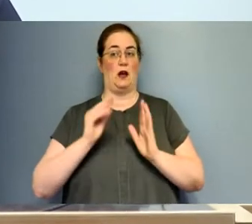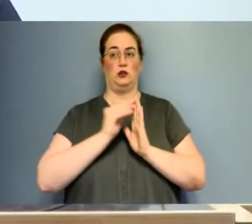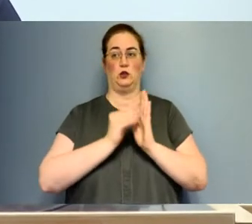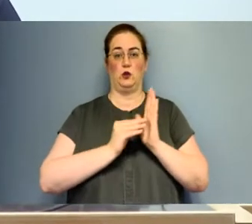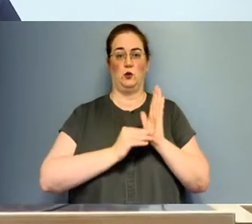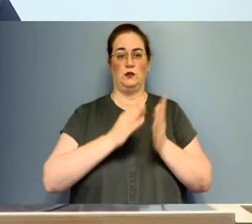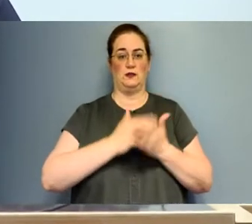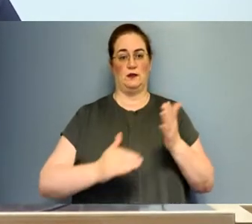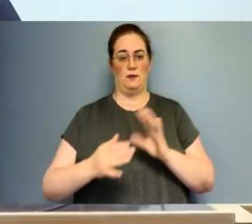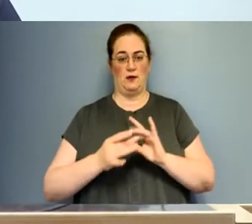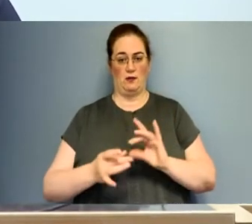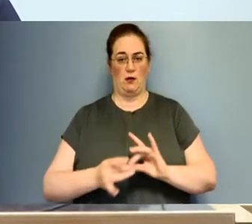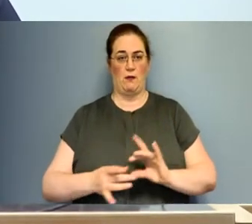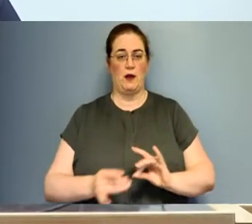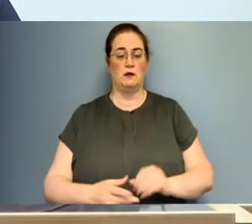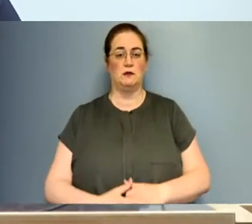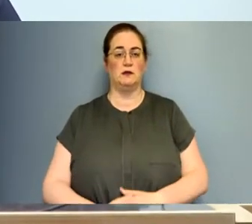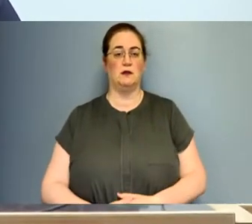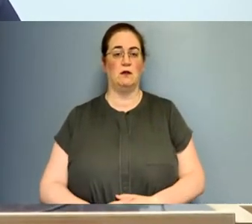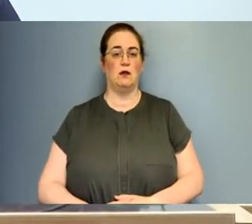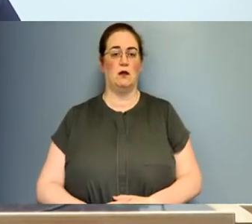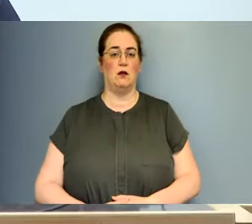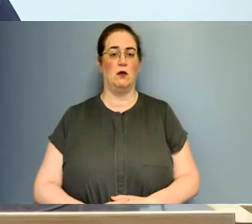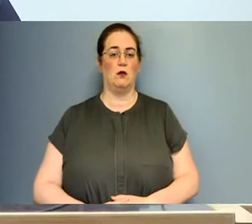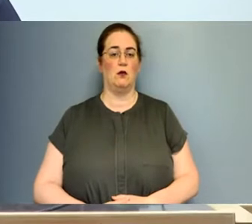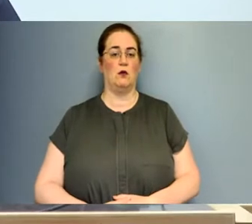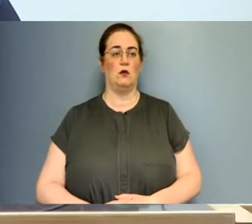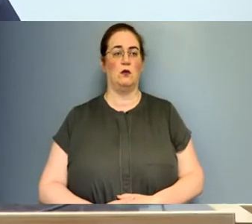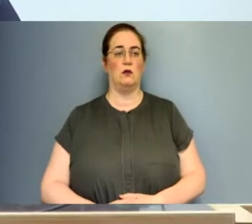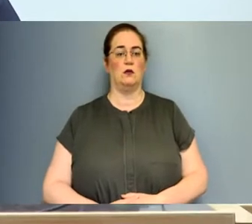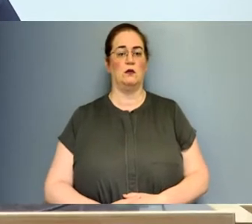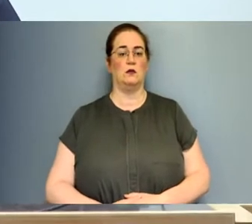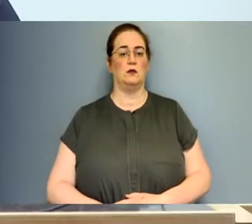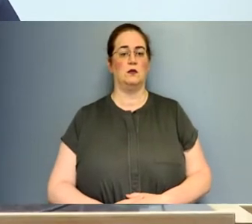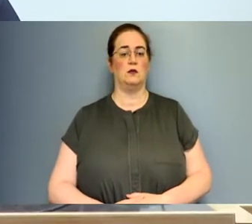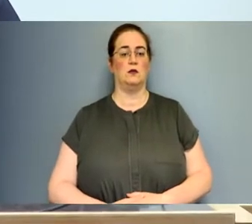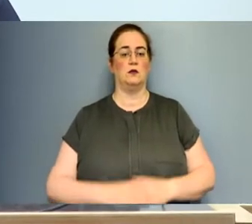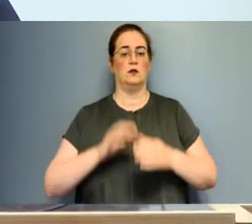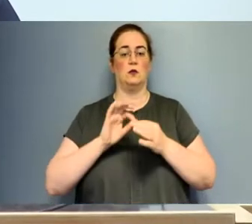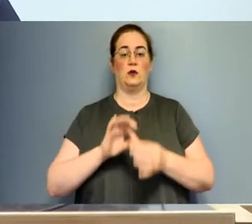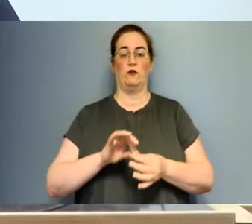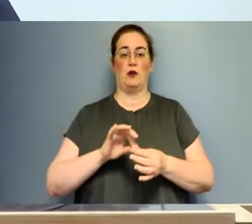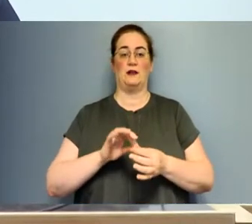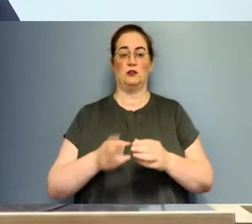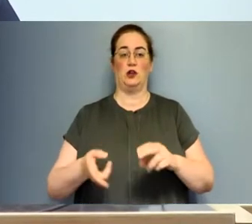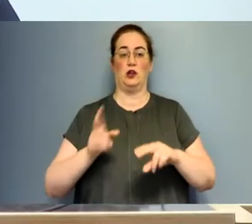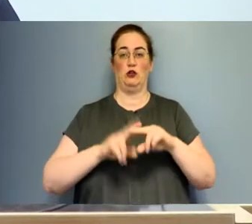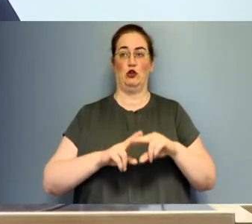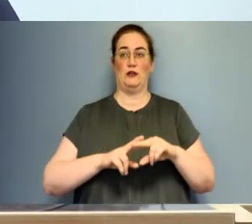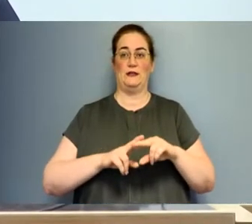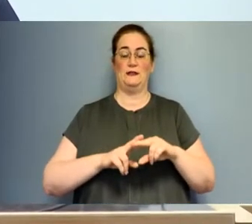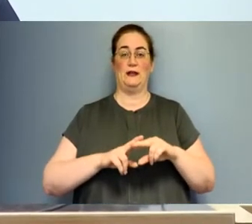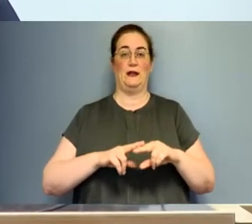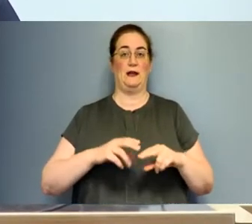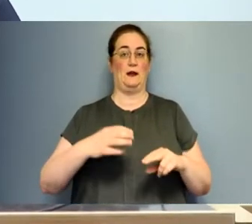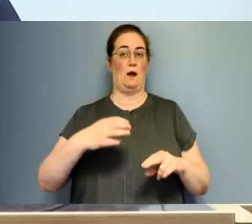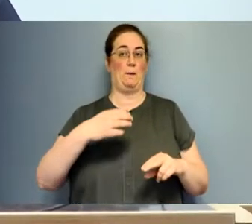on some of the comments with respect to the increase in appeals.